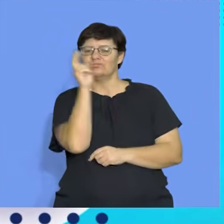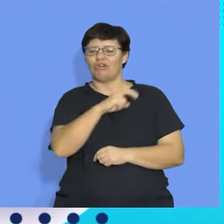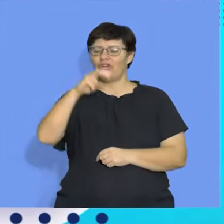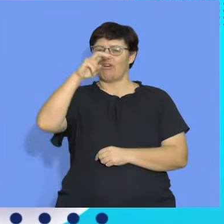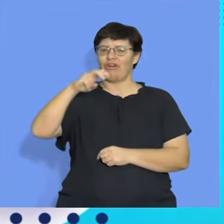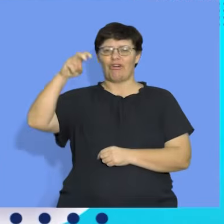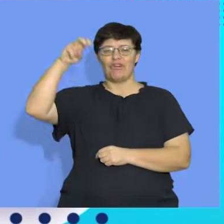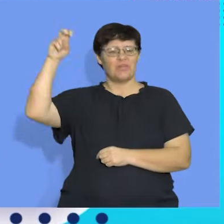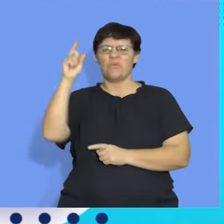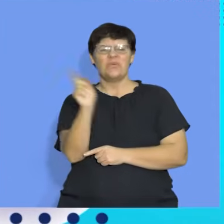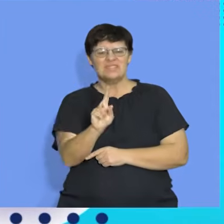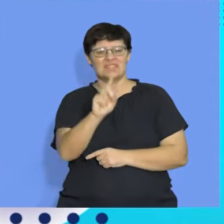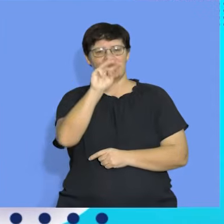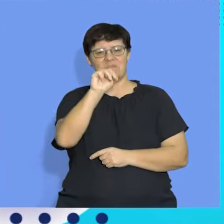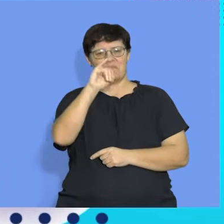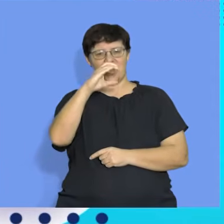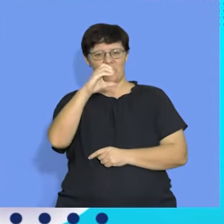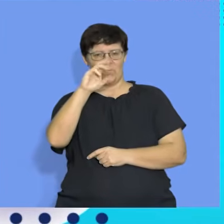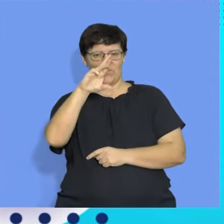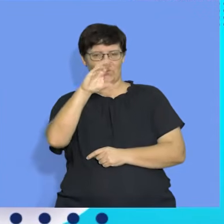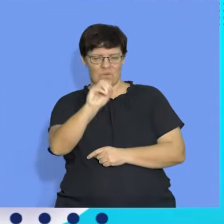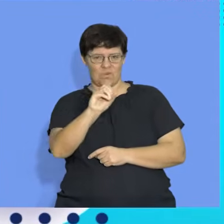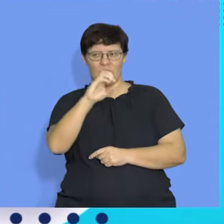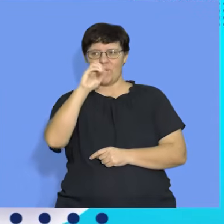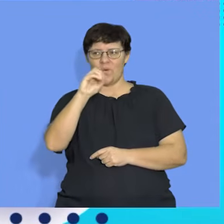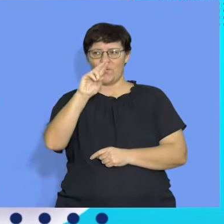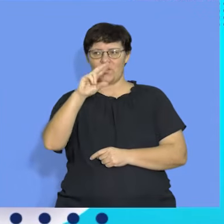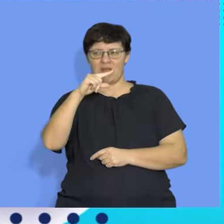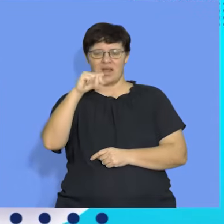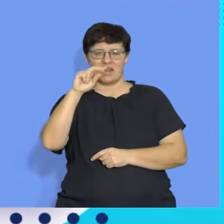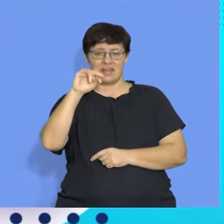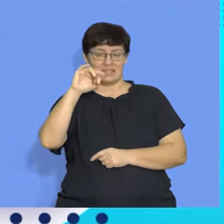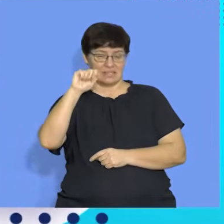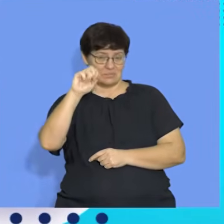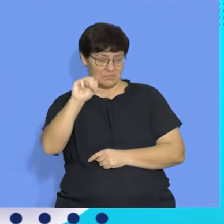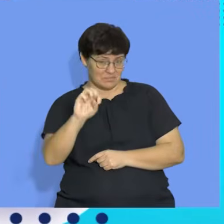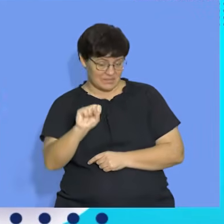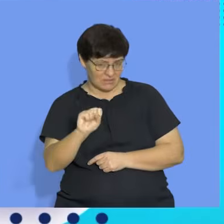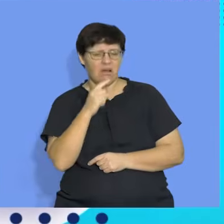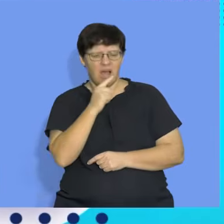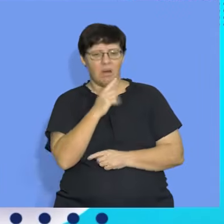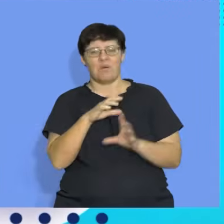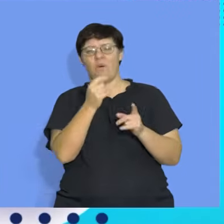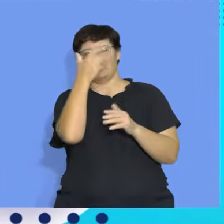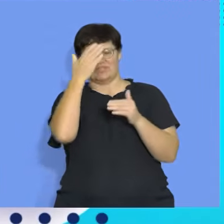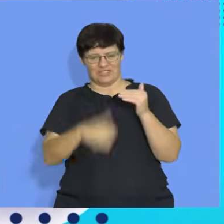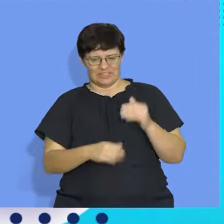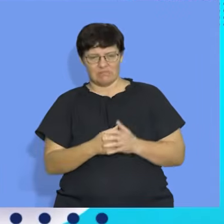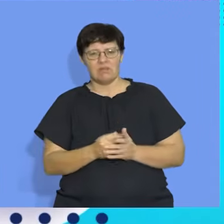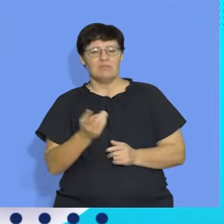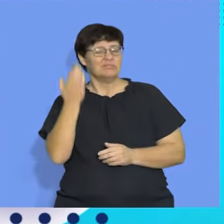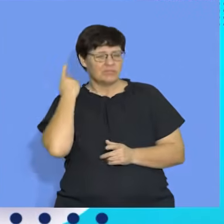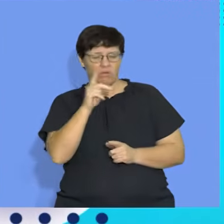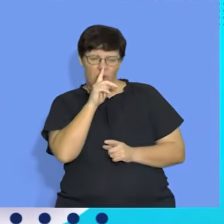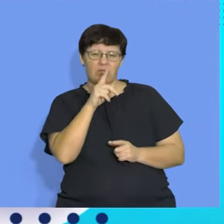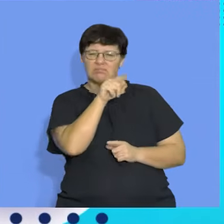with microorganisms. The last couple of lessons, we're looking at this whole concept of what a microorganism